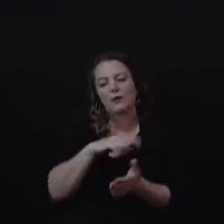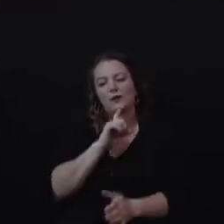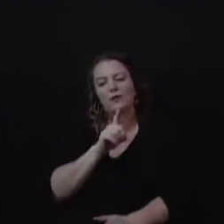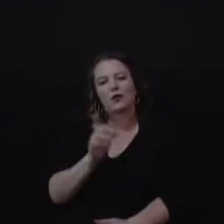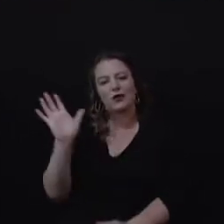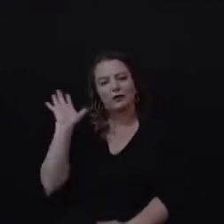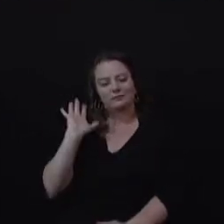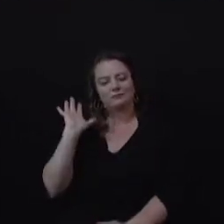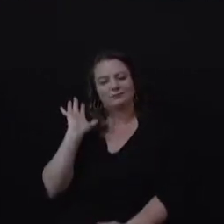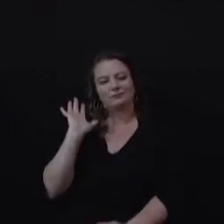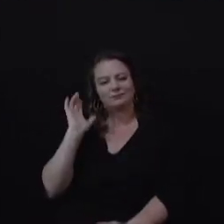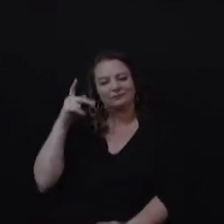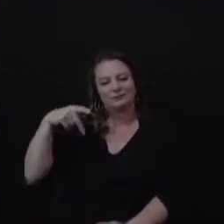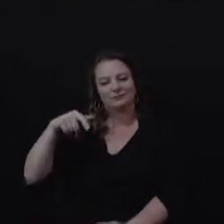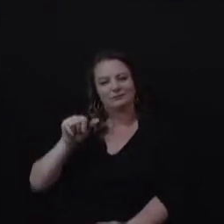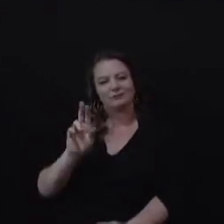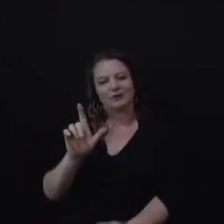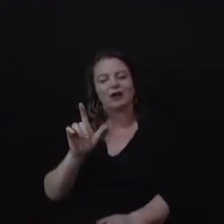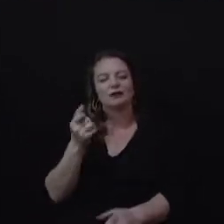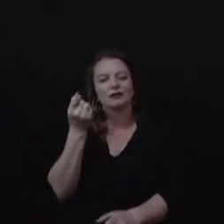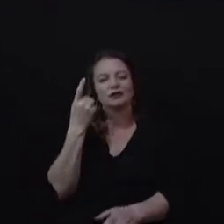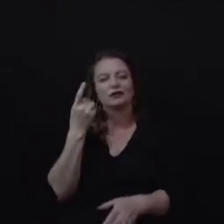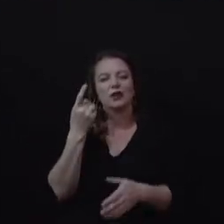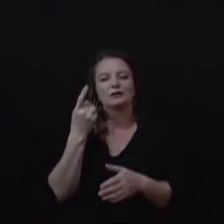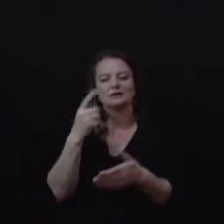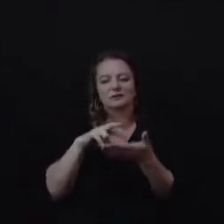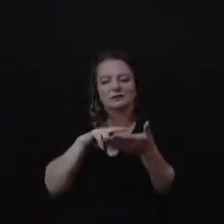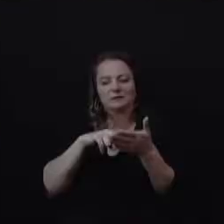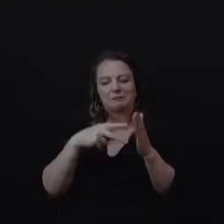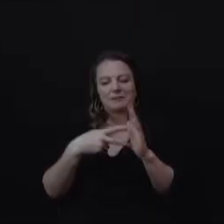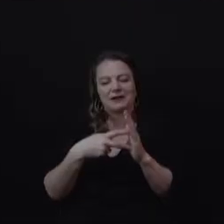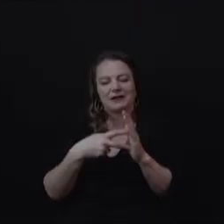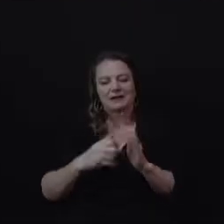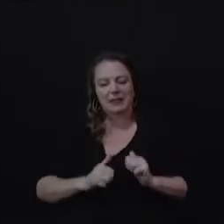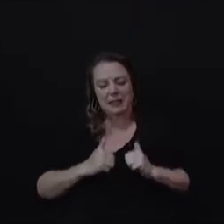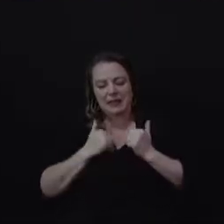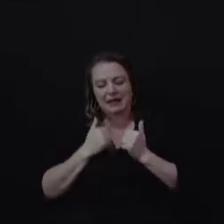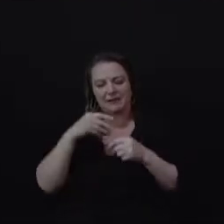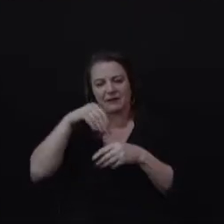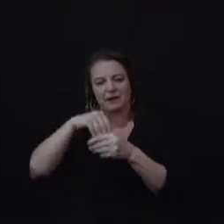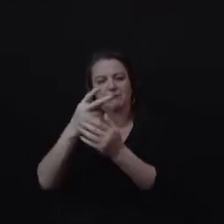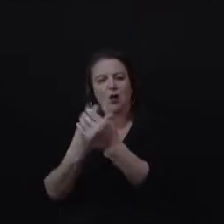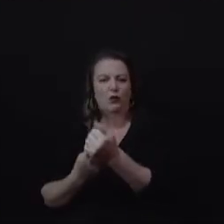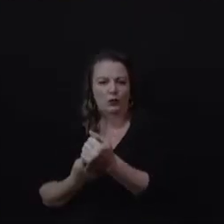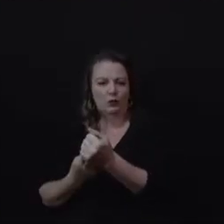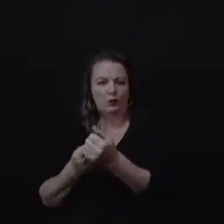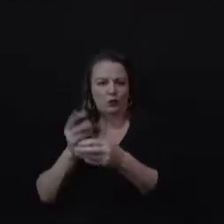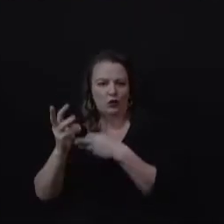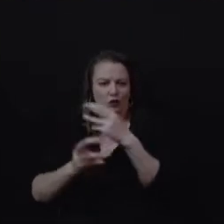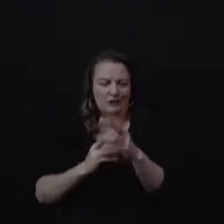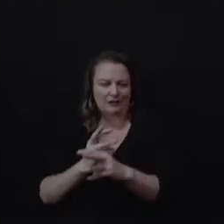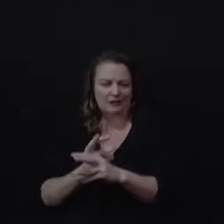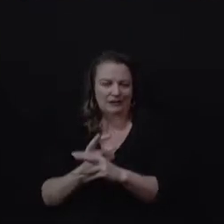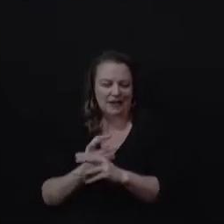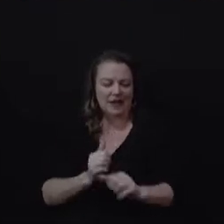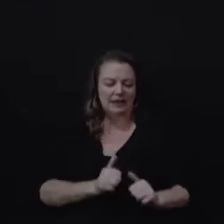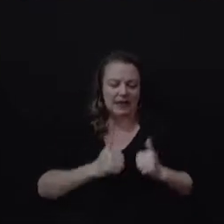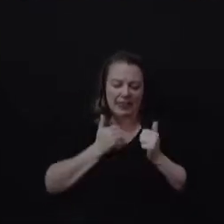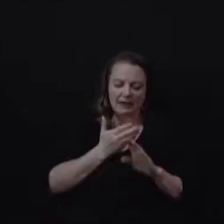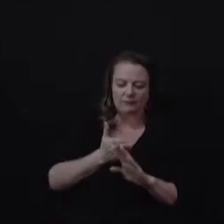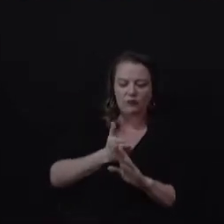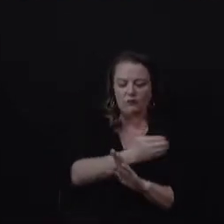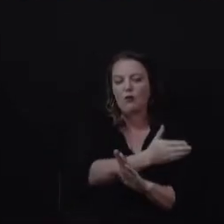Paul understood what it meant to live in both worlds. He understood that there was a life before